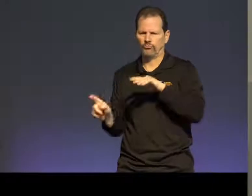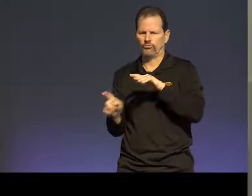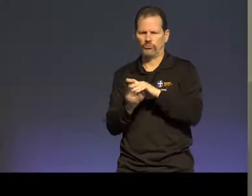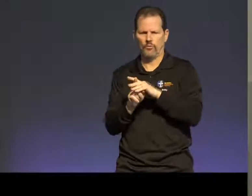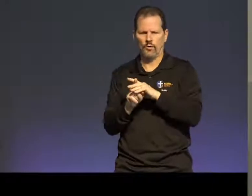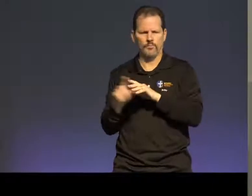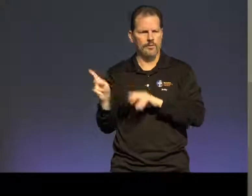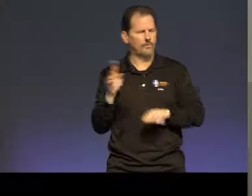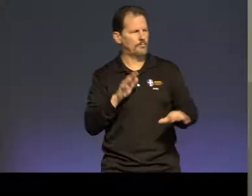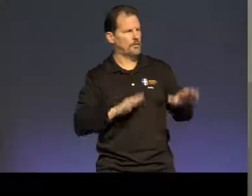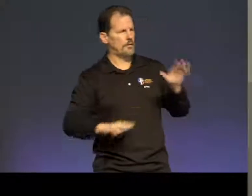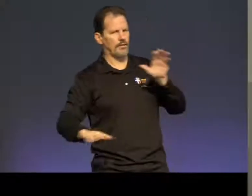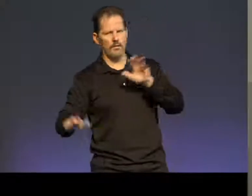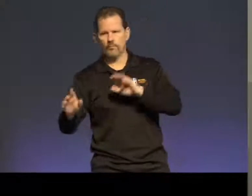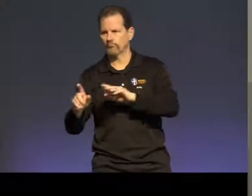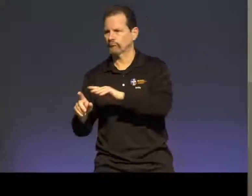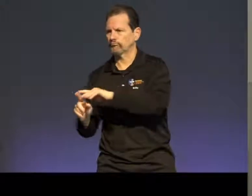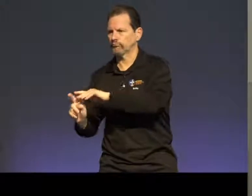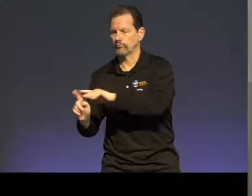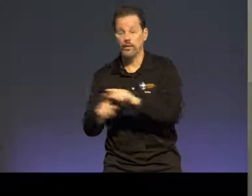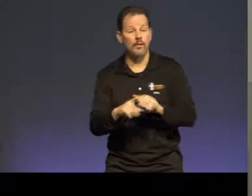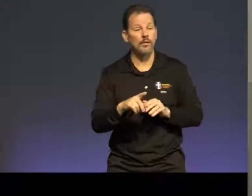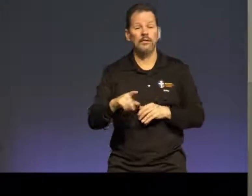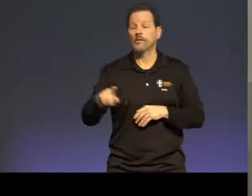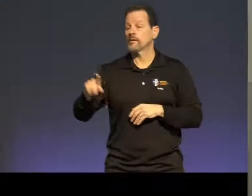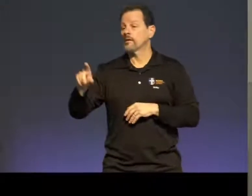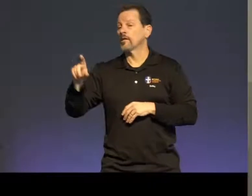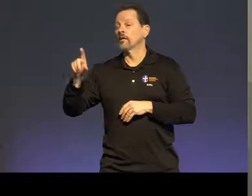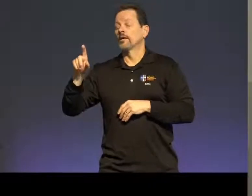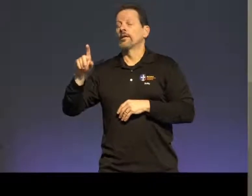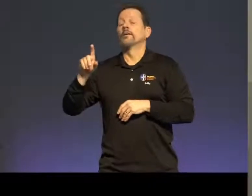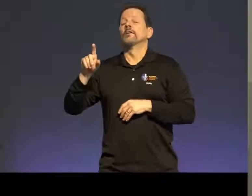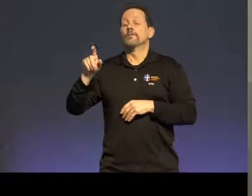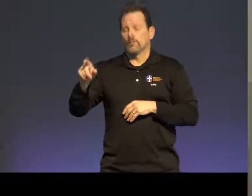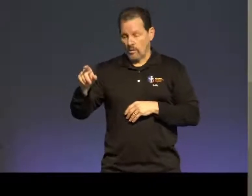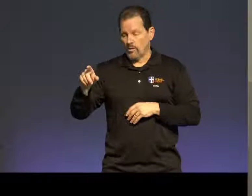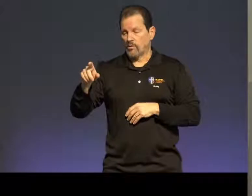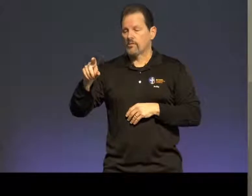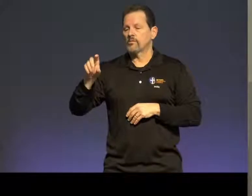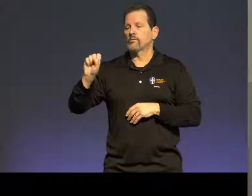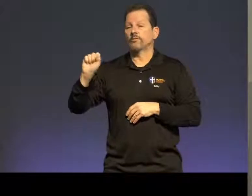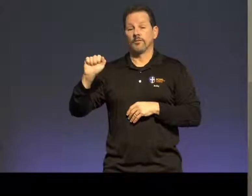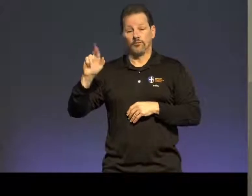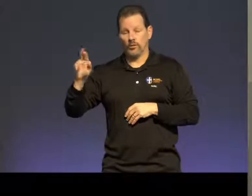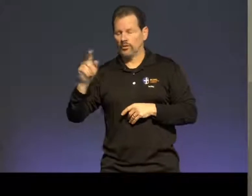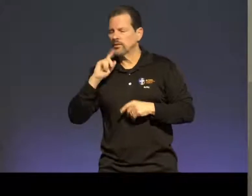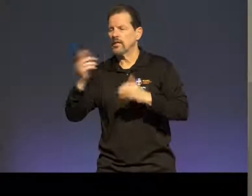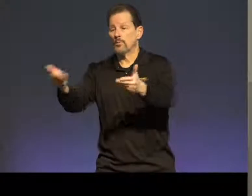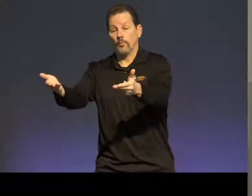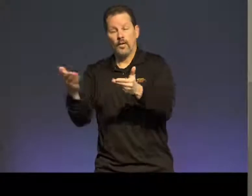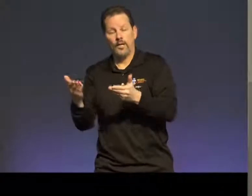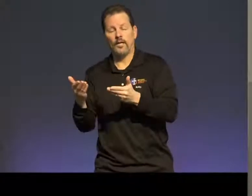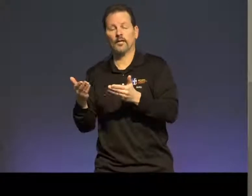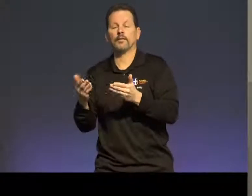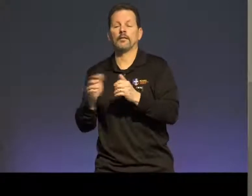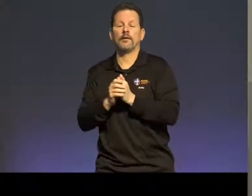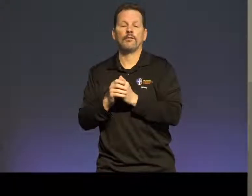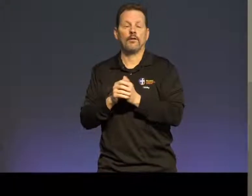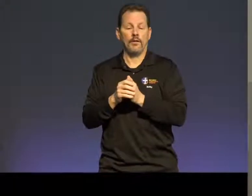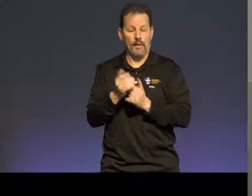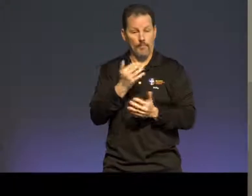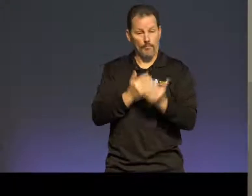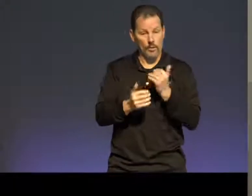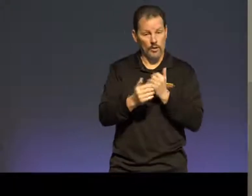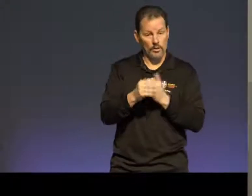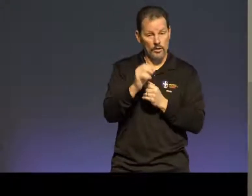Saul said, bring the burnt offering here to me and the peace offerings. And he offered the burnt offerings.